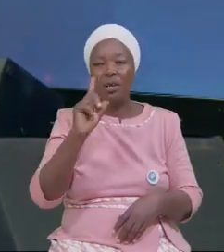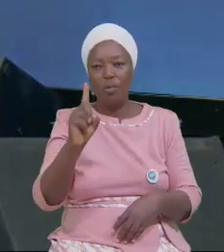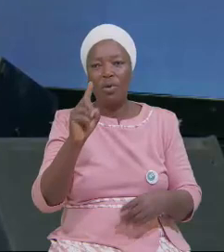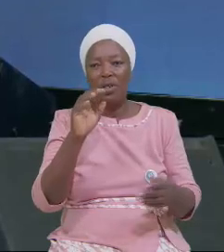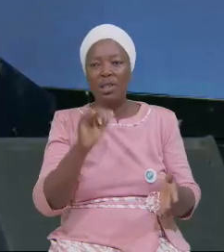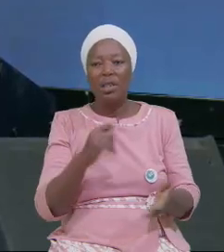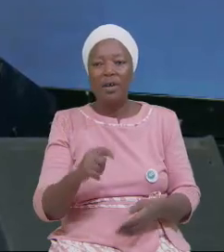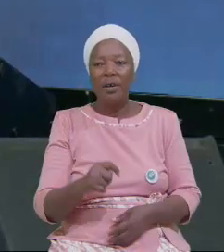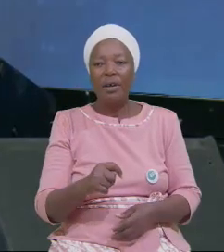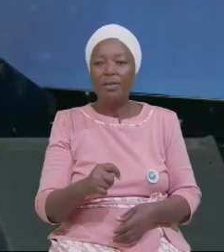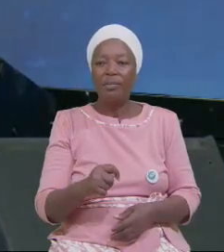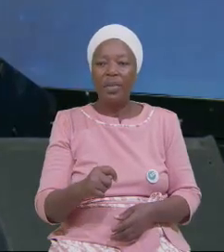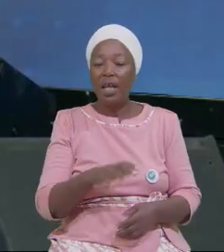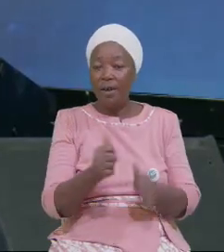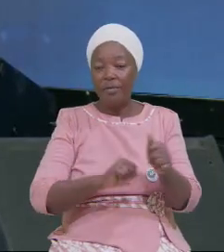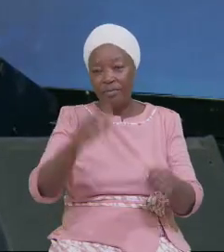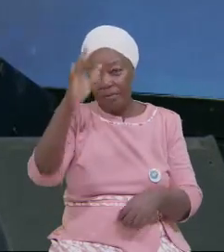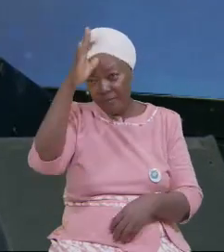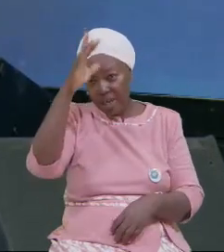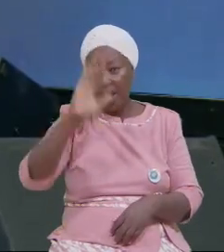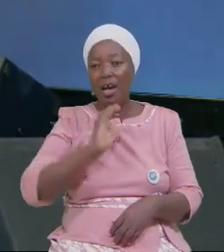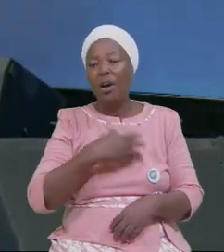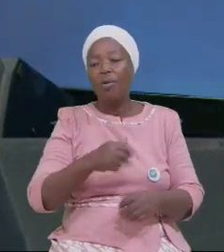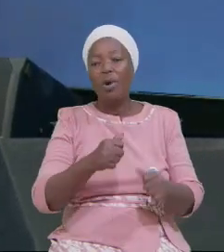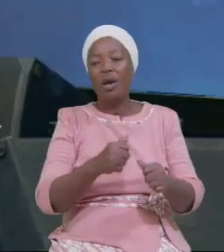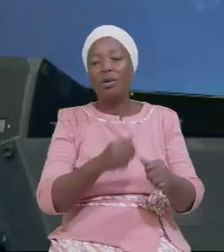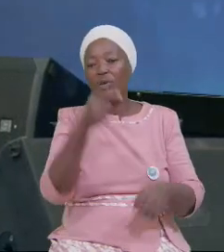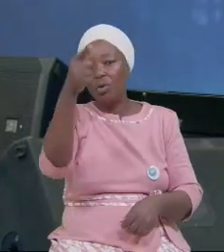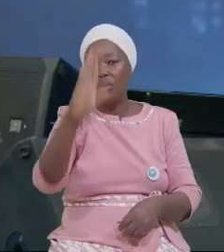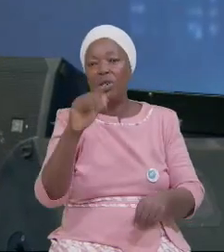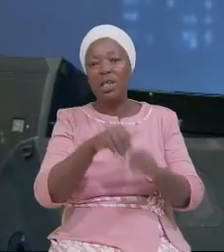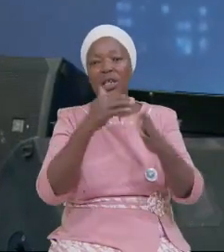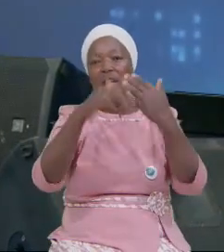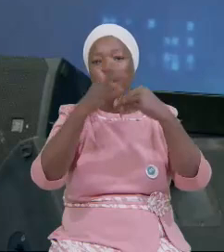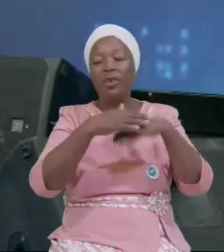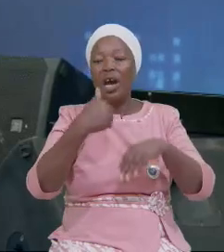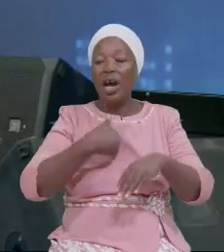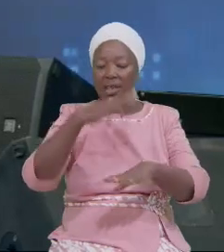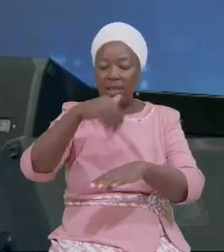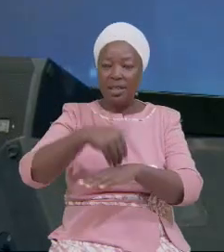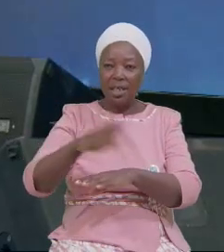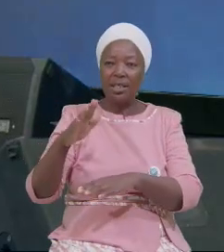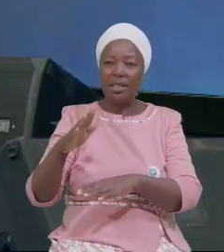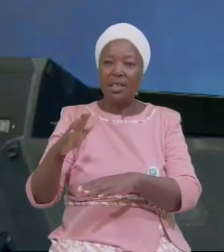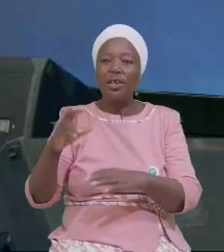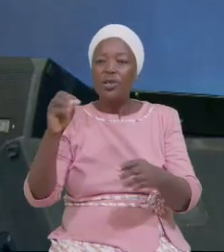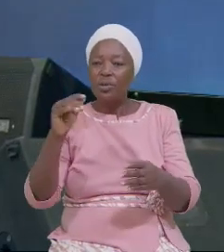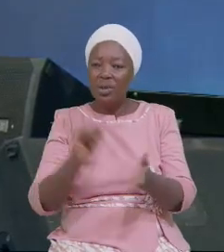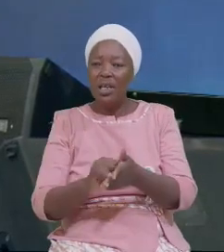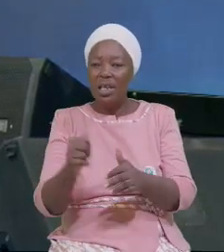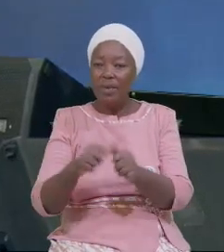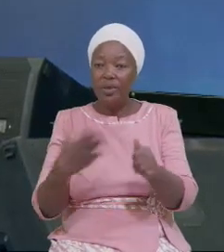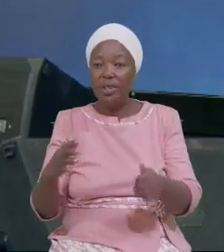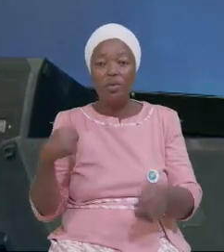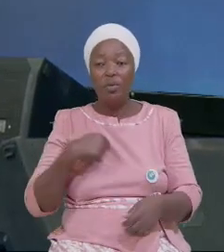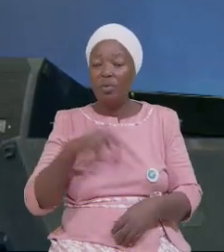Father, Heavenly Father, our God in heaven, has sent so that everything we need for